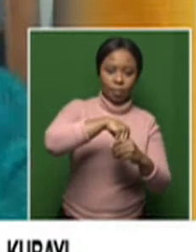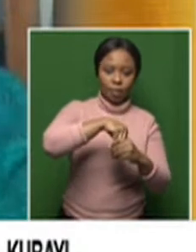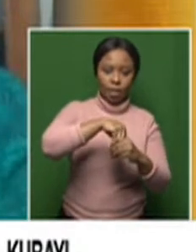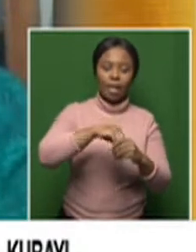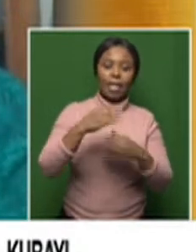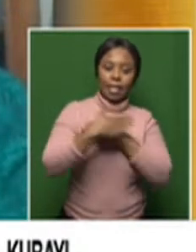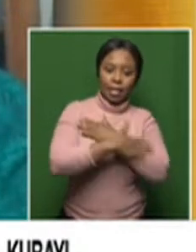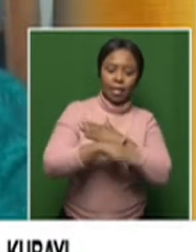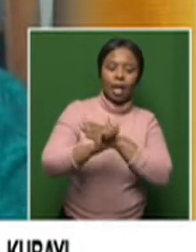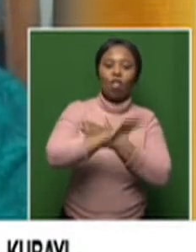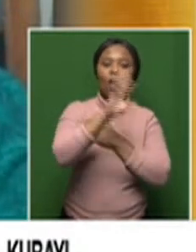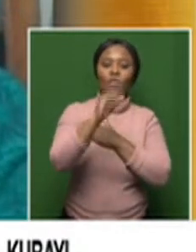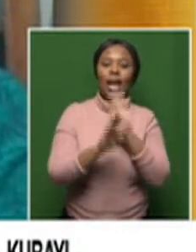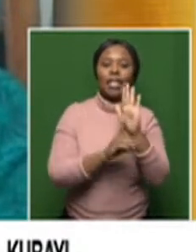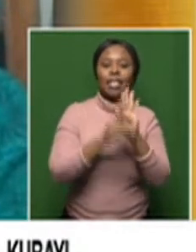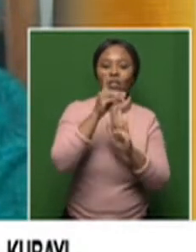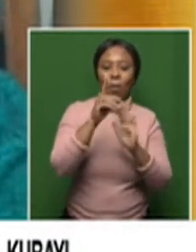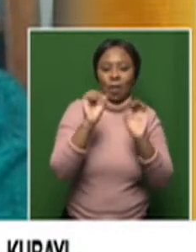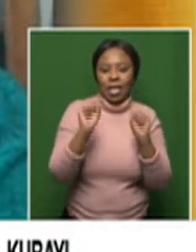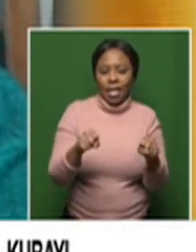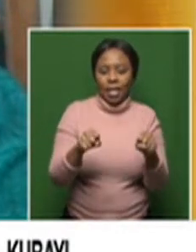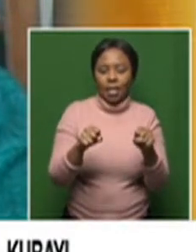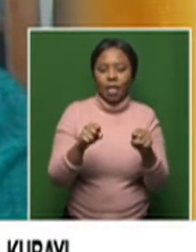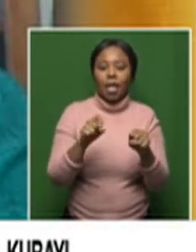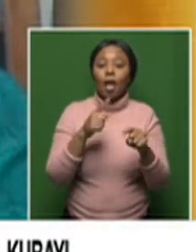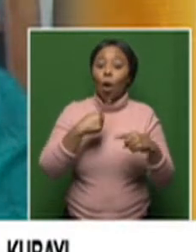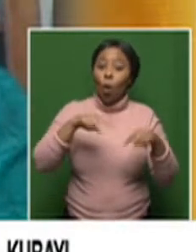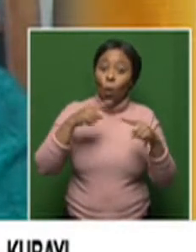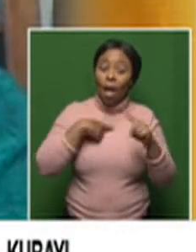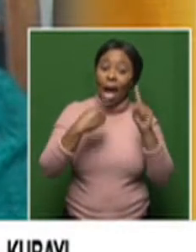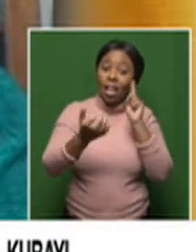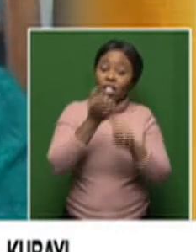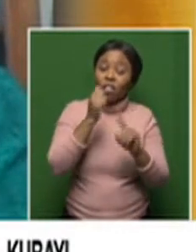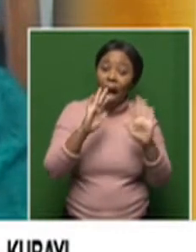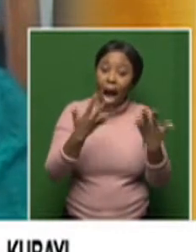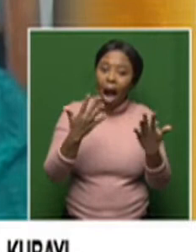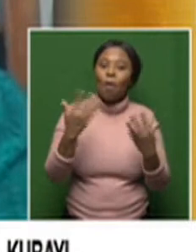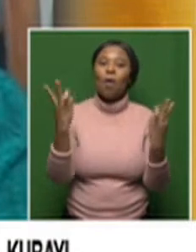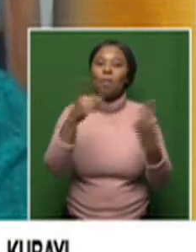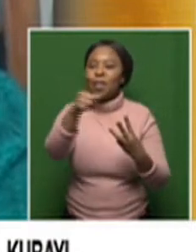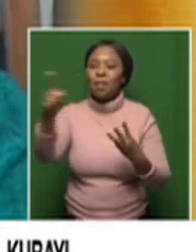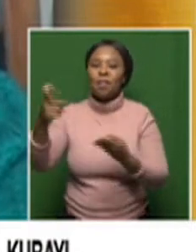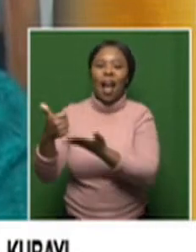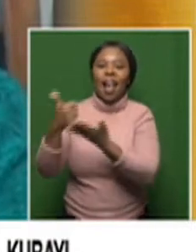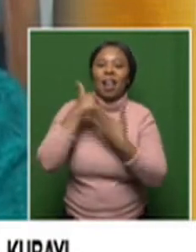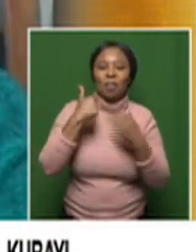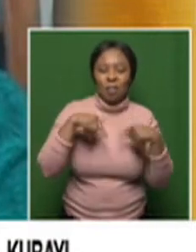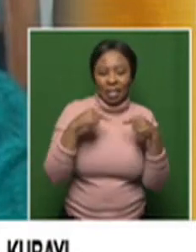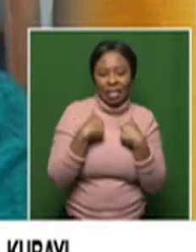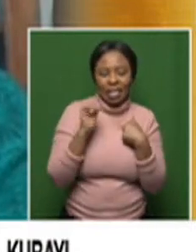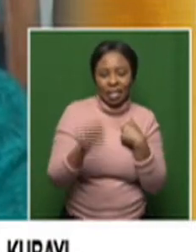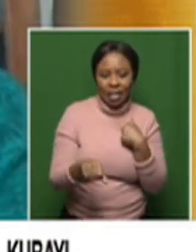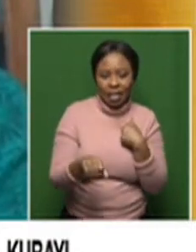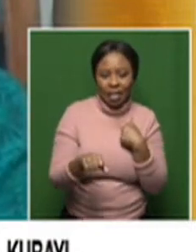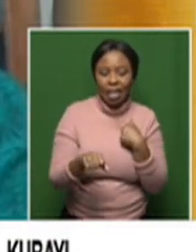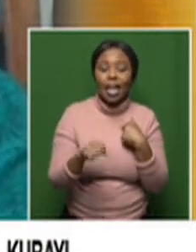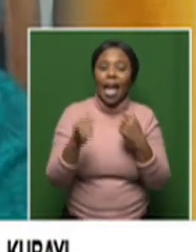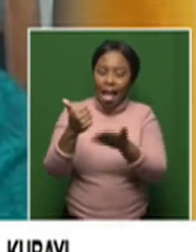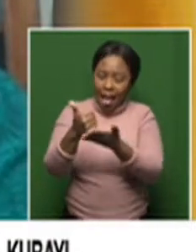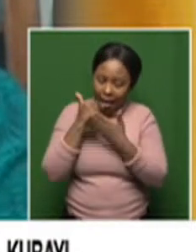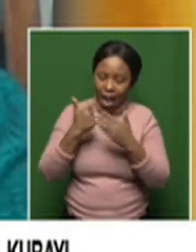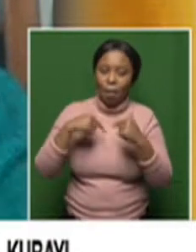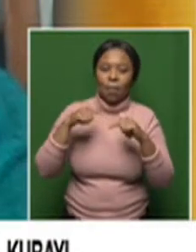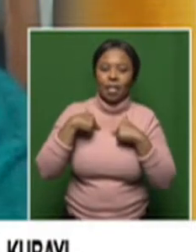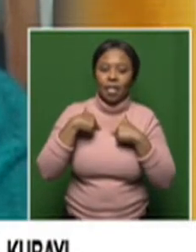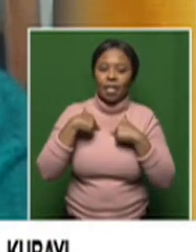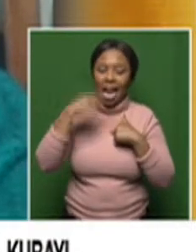development. We can only do this when you help us in this fight of this pandemic. Help us as government, work